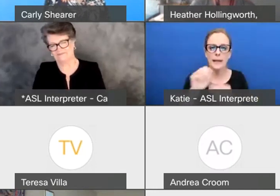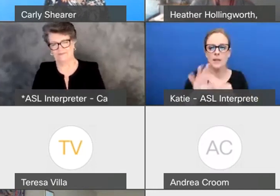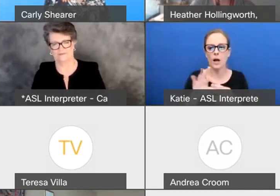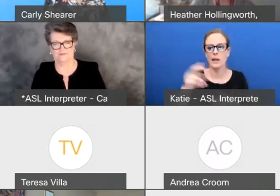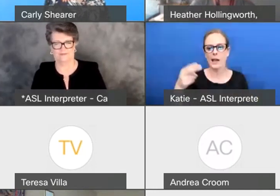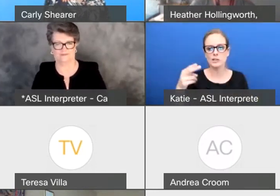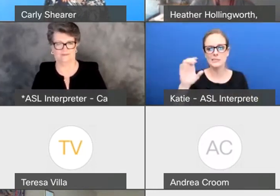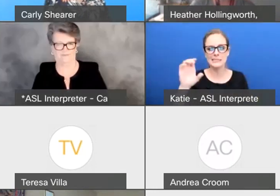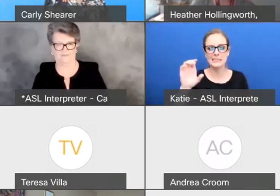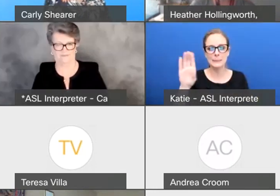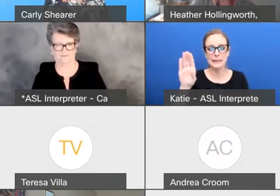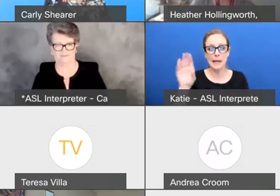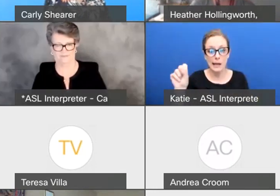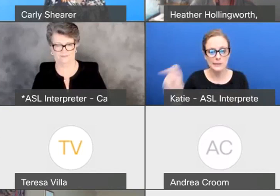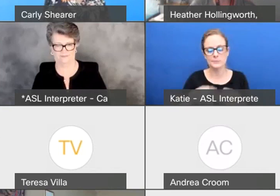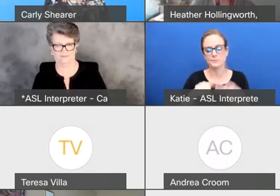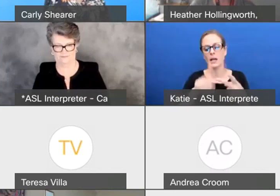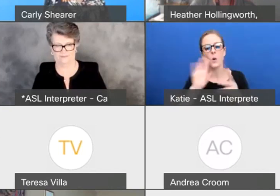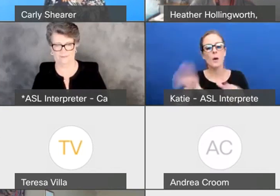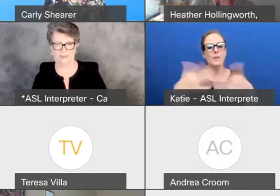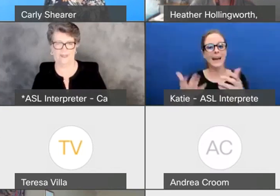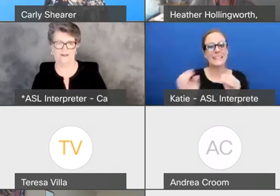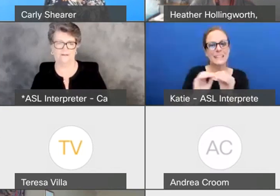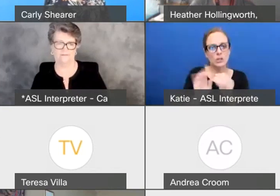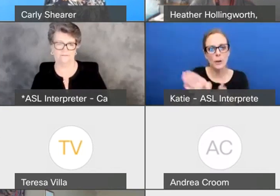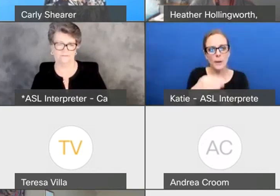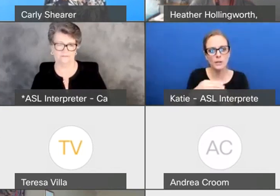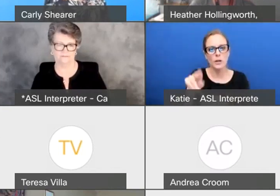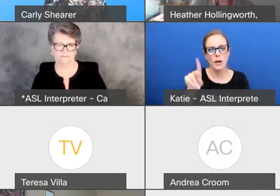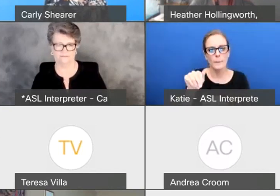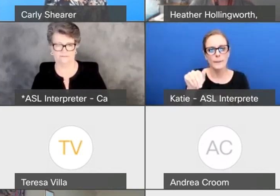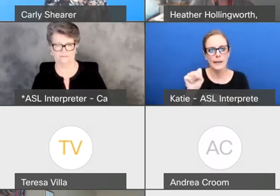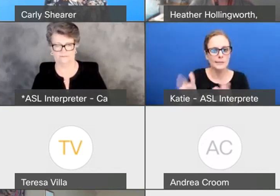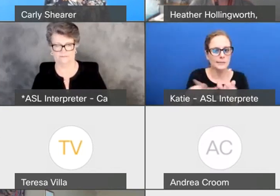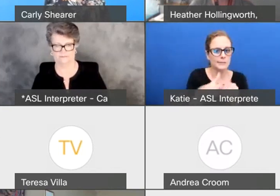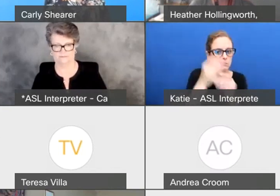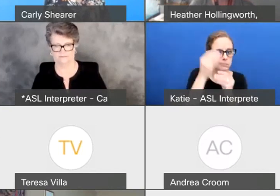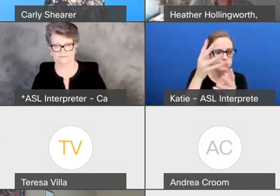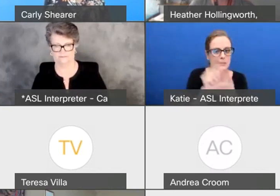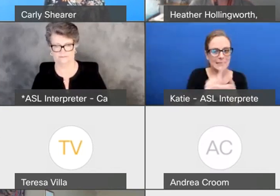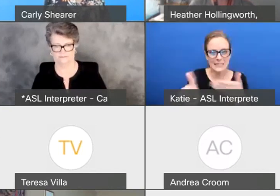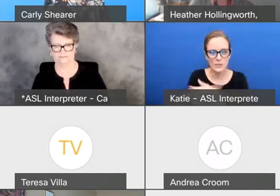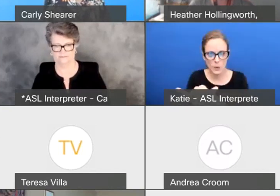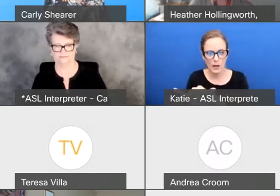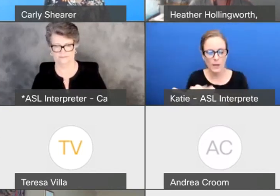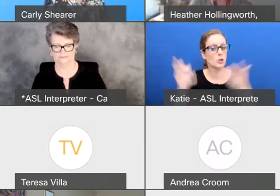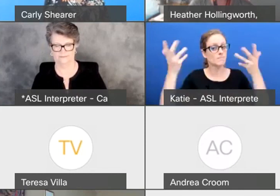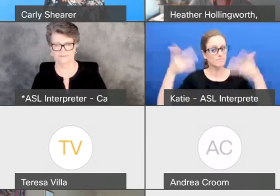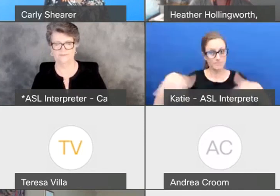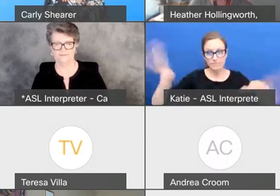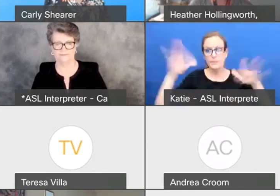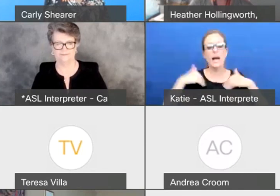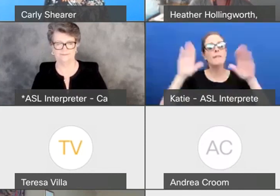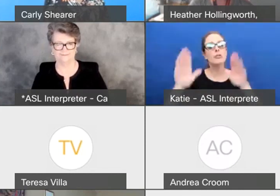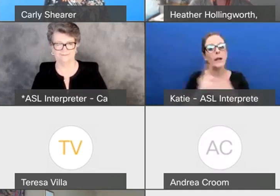We're going to provide some additional budget updates next week as well for folks. So have a great weekend. We'll look forward